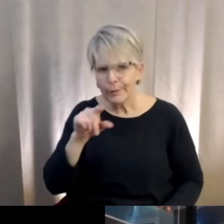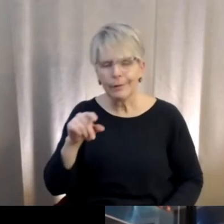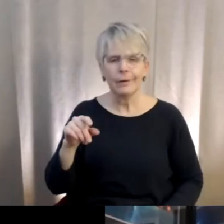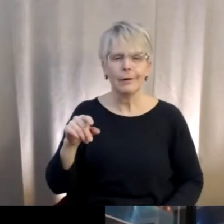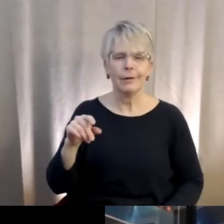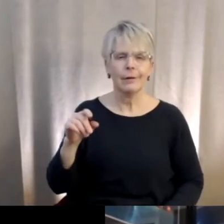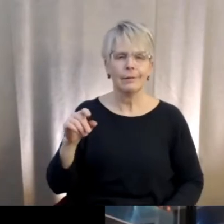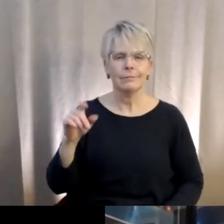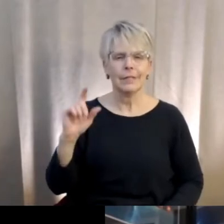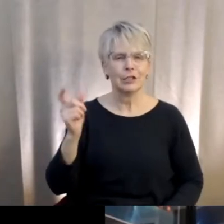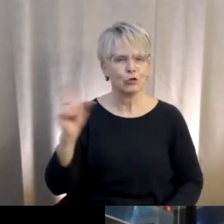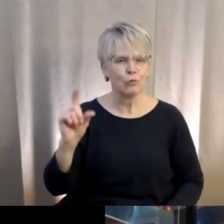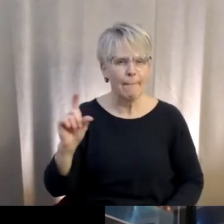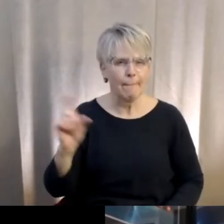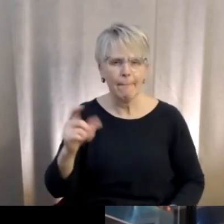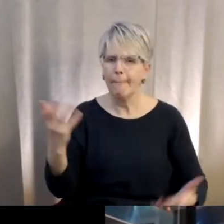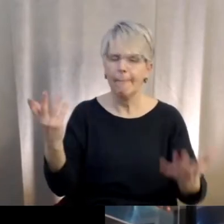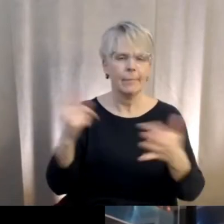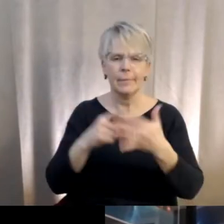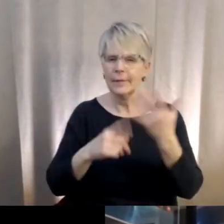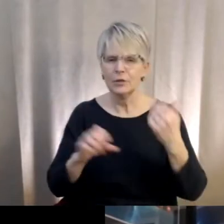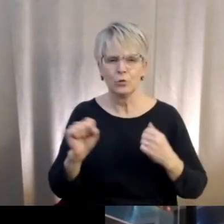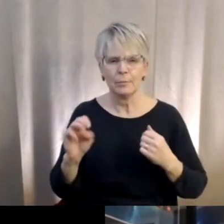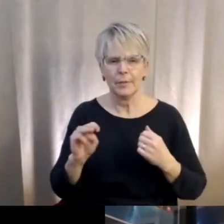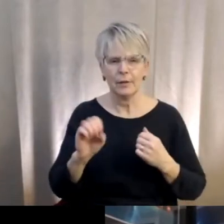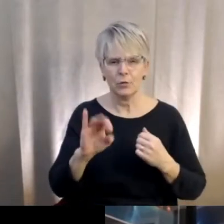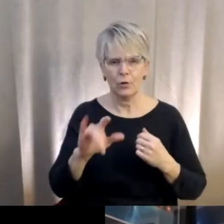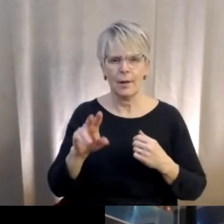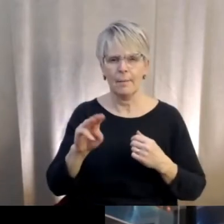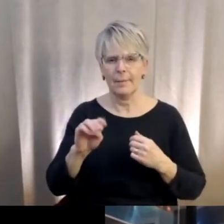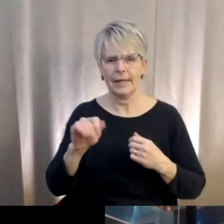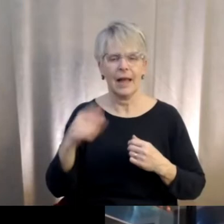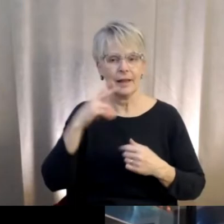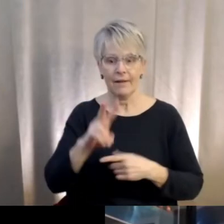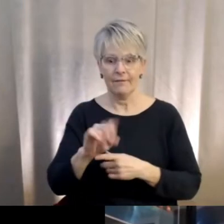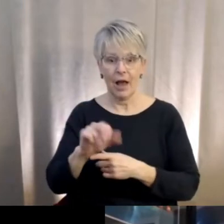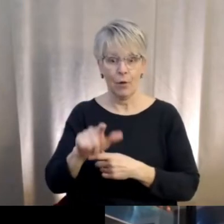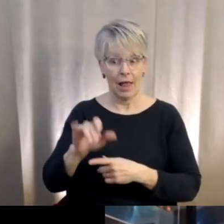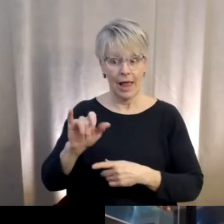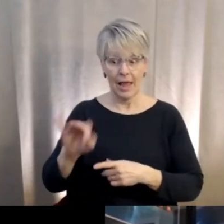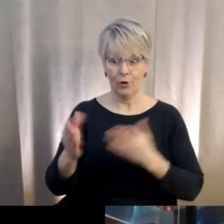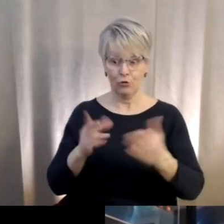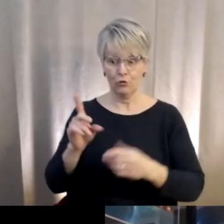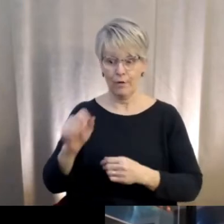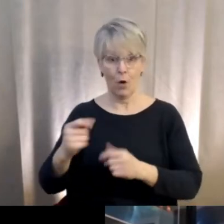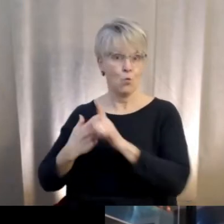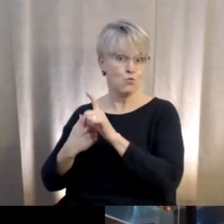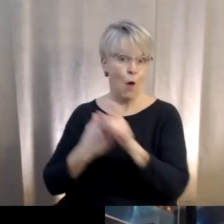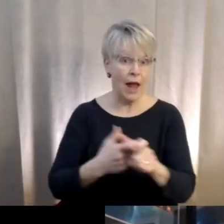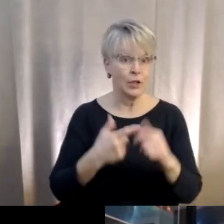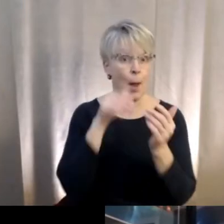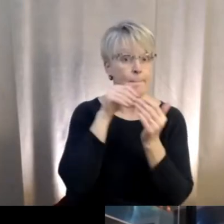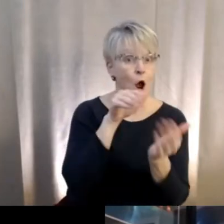you know, I've seen lots of sort of viral posts about if a service dog runs up to you and starts